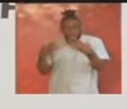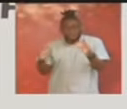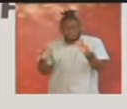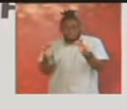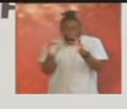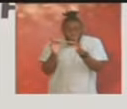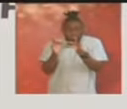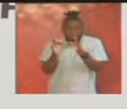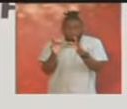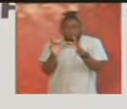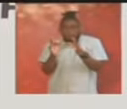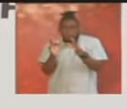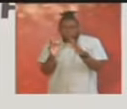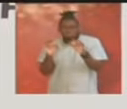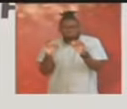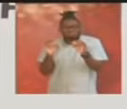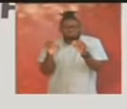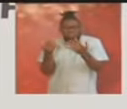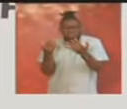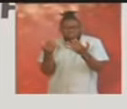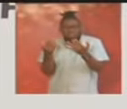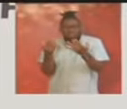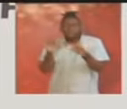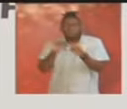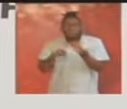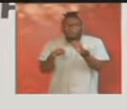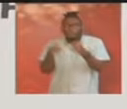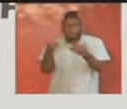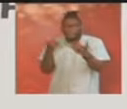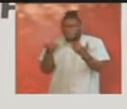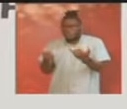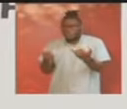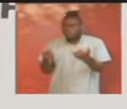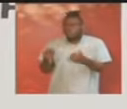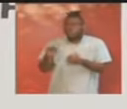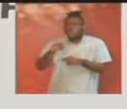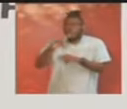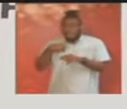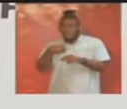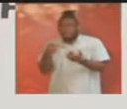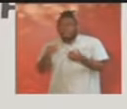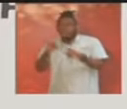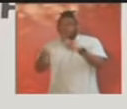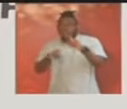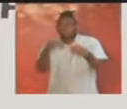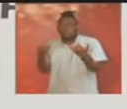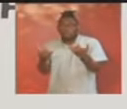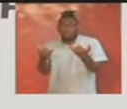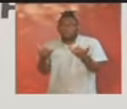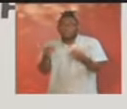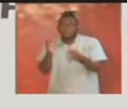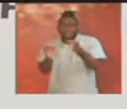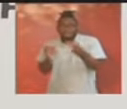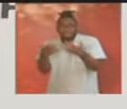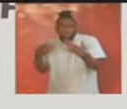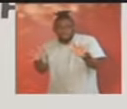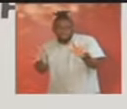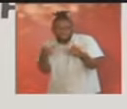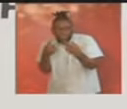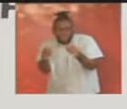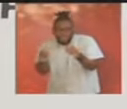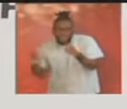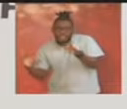haven't, unfortunately. So what we will do is go straight ahead into the question and answer segment. And if we are able to reconnect with Dr.